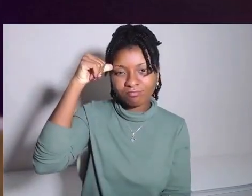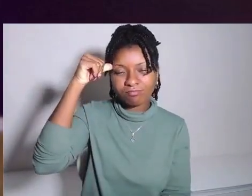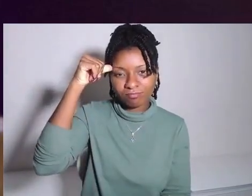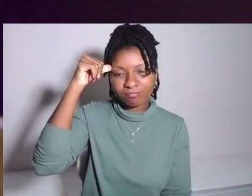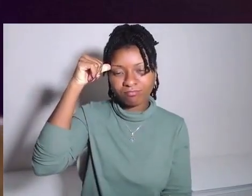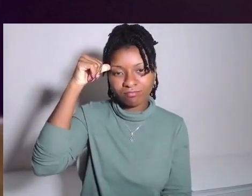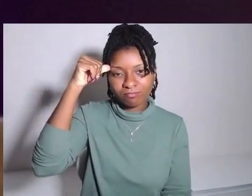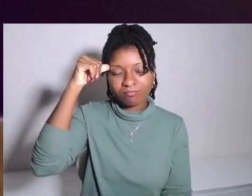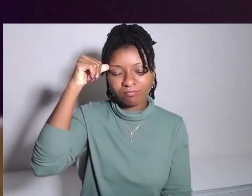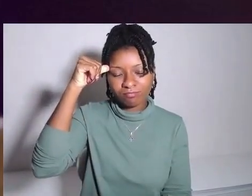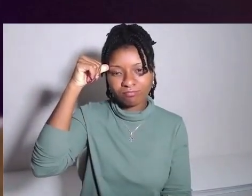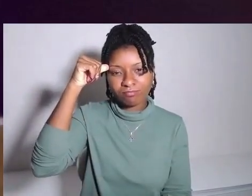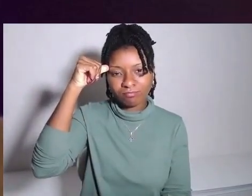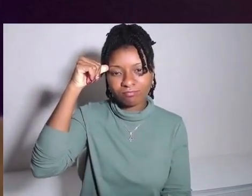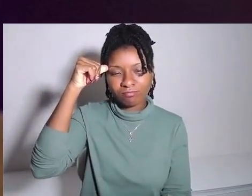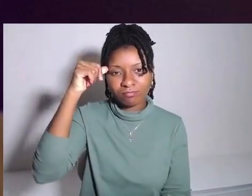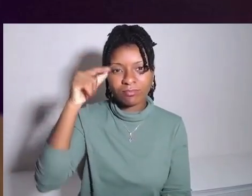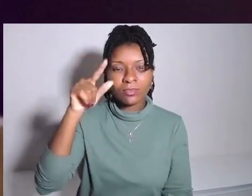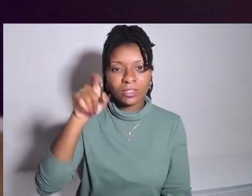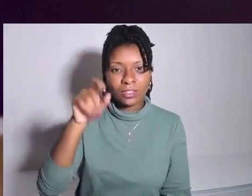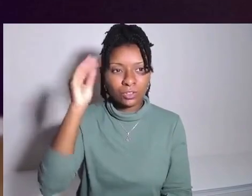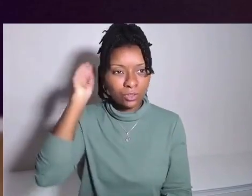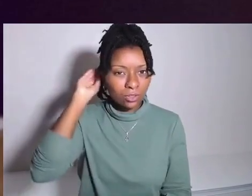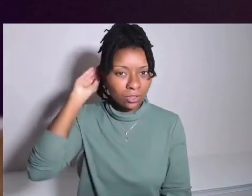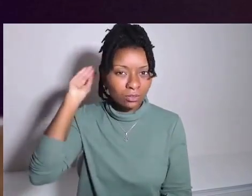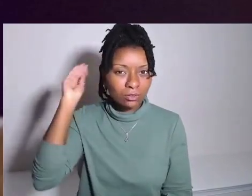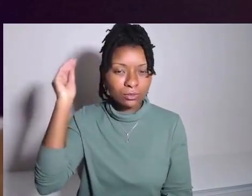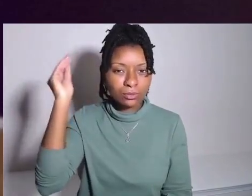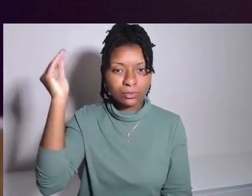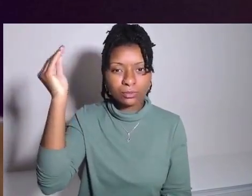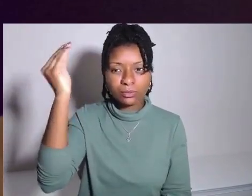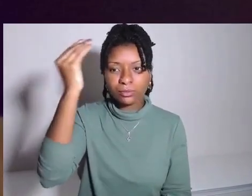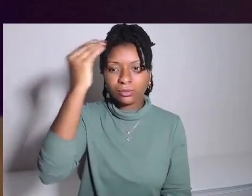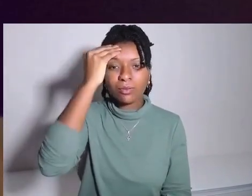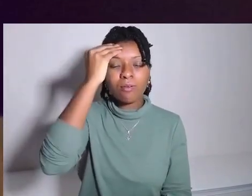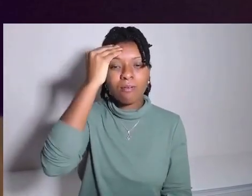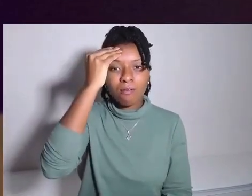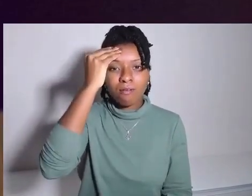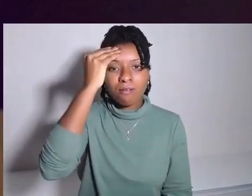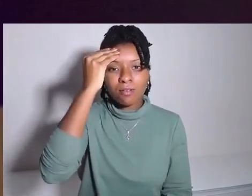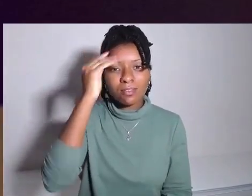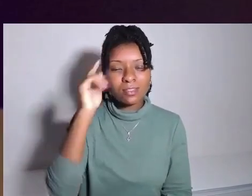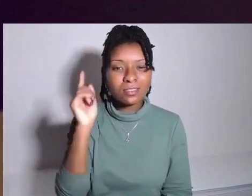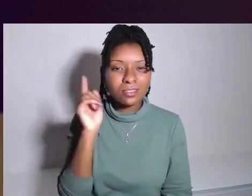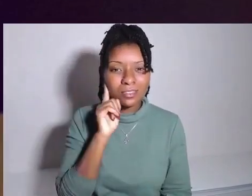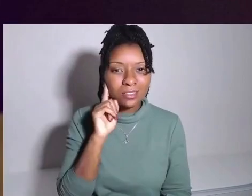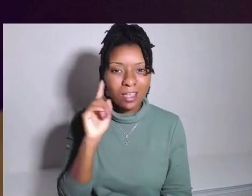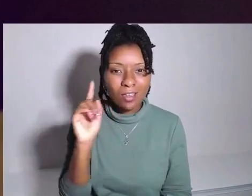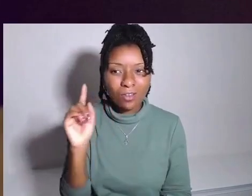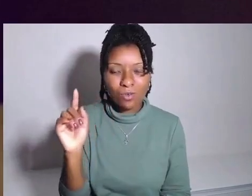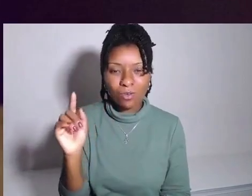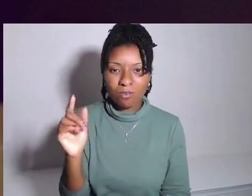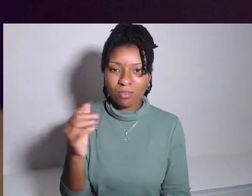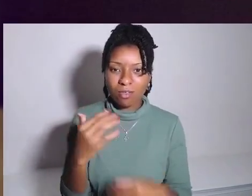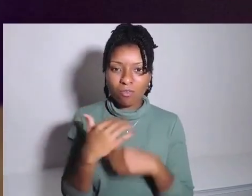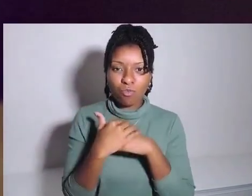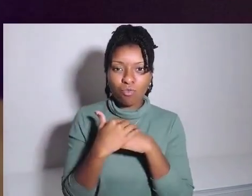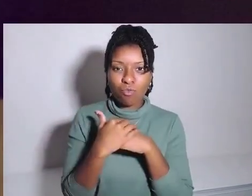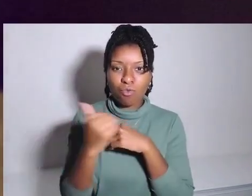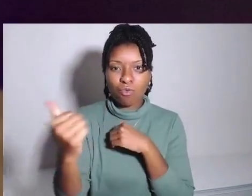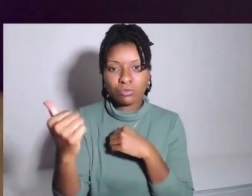I need you to remember. It can be the sound that calls you back to yourself. In all of the